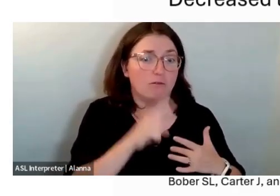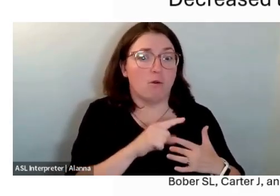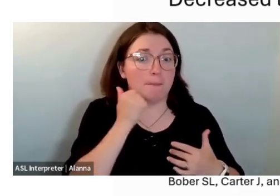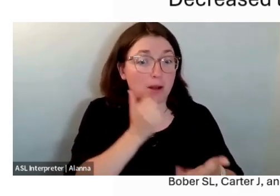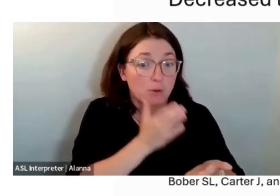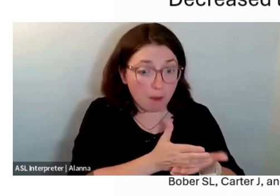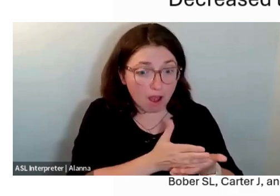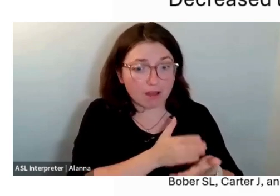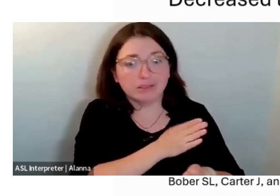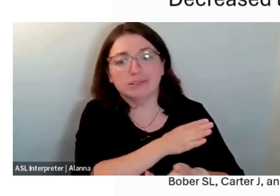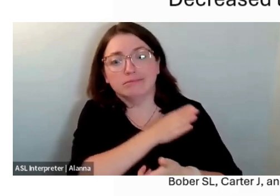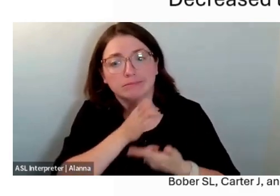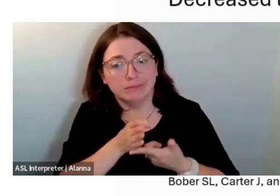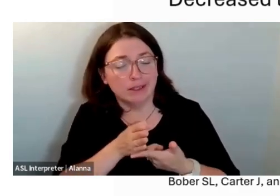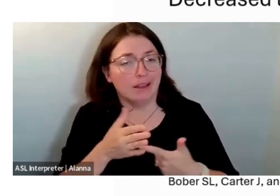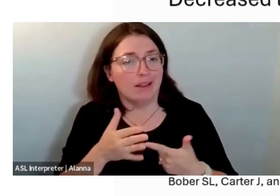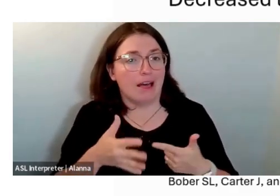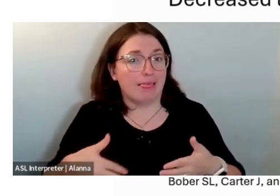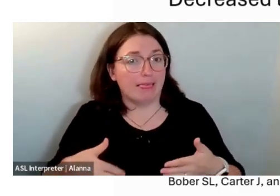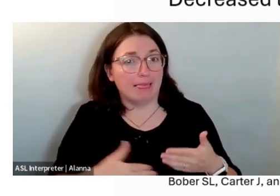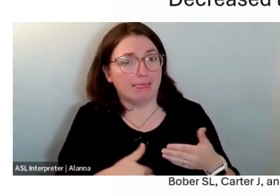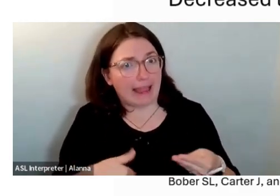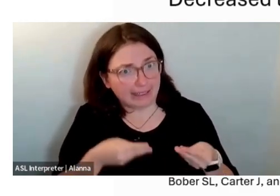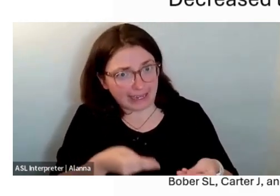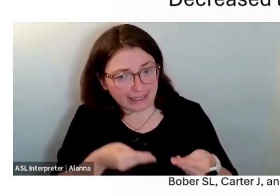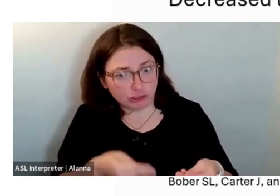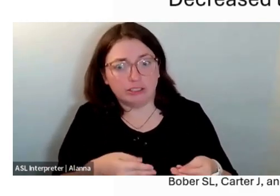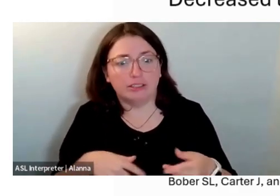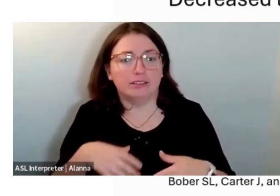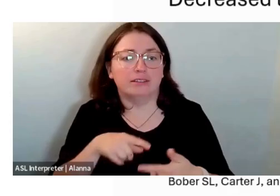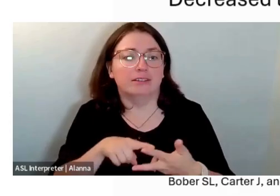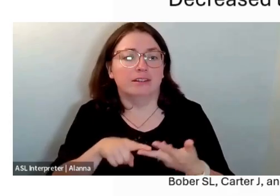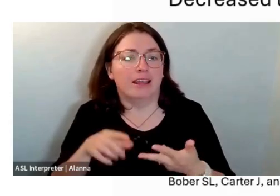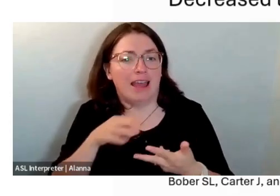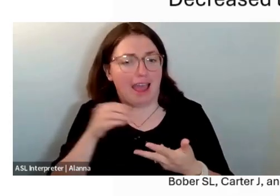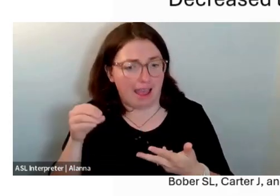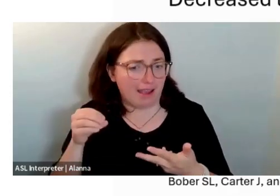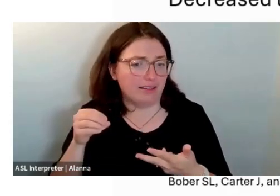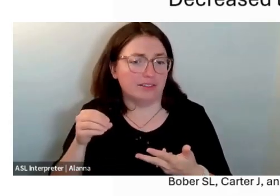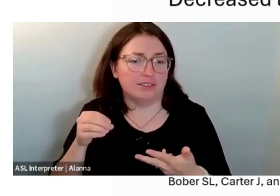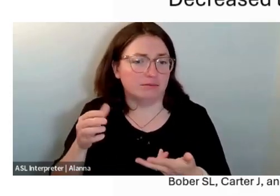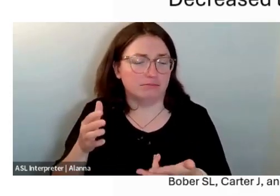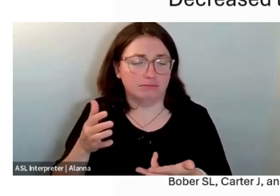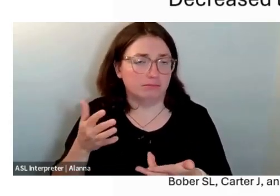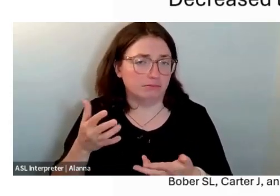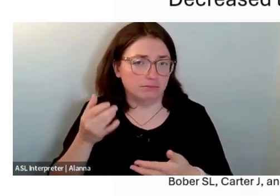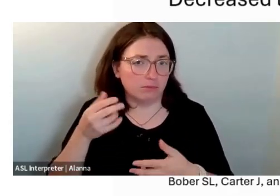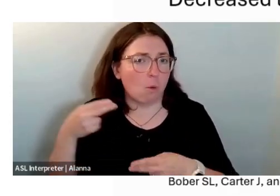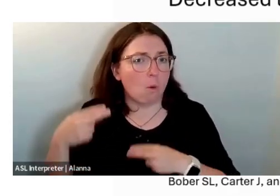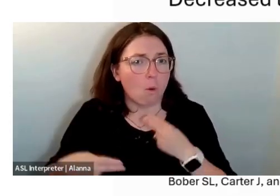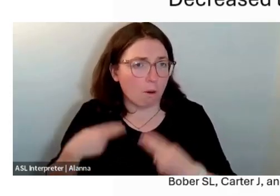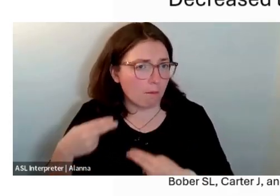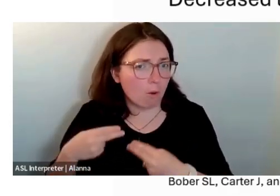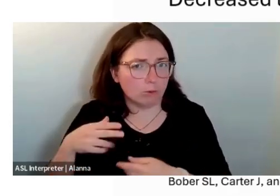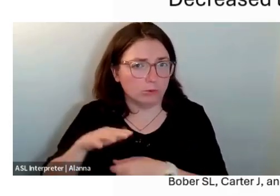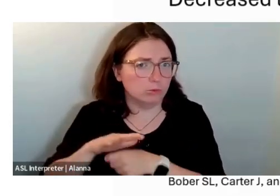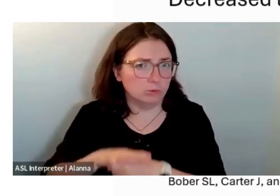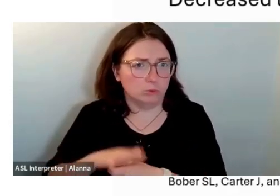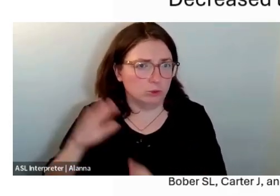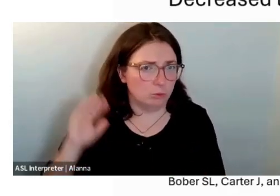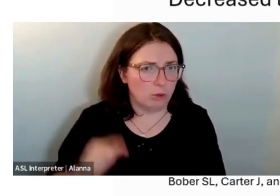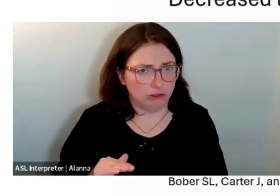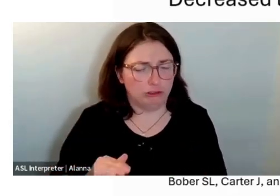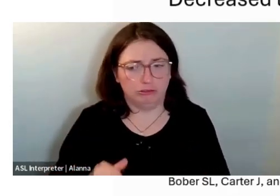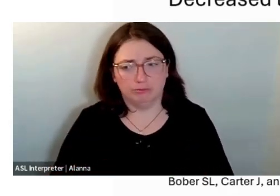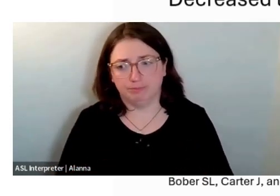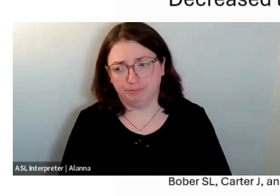suppression. So in the cancer setting, these symptoms can be especially significant. When